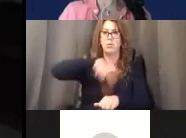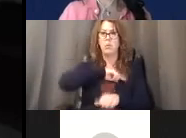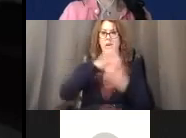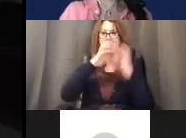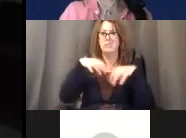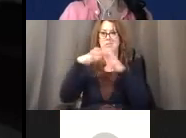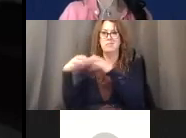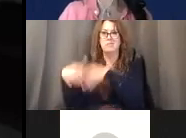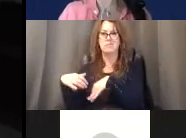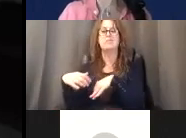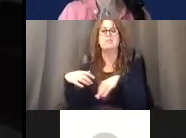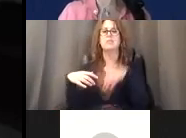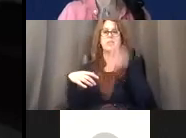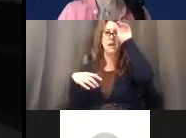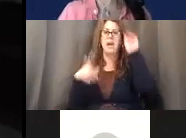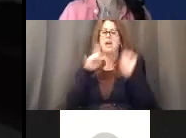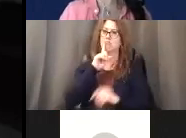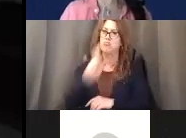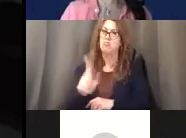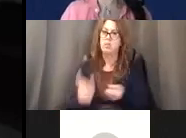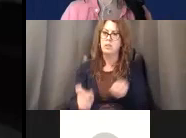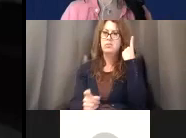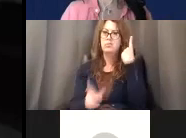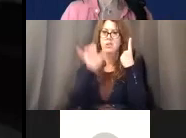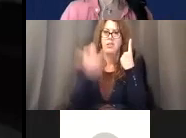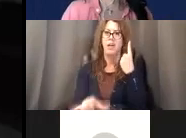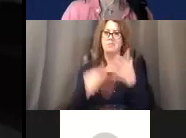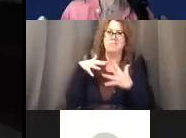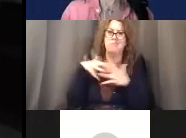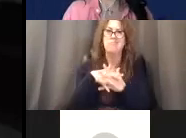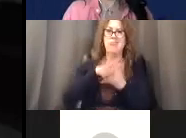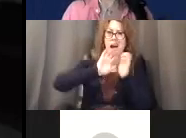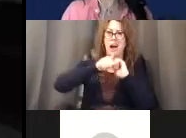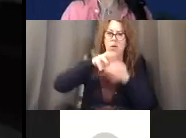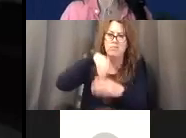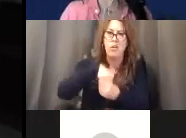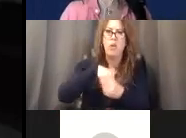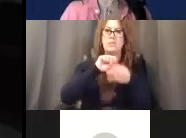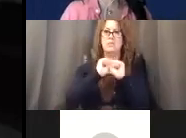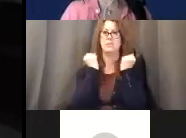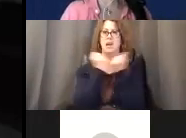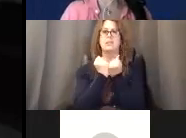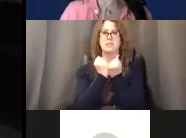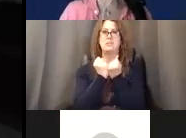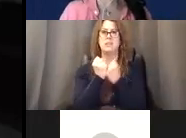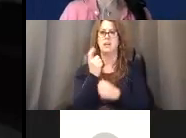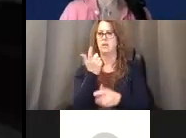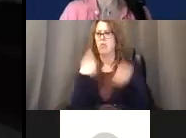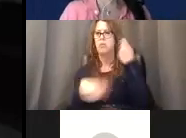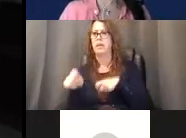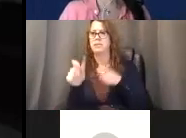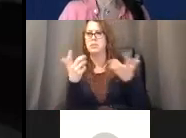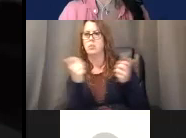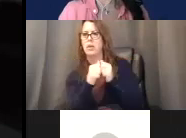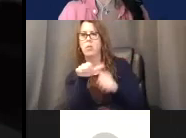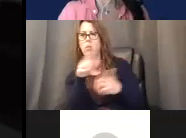like truly the intricate role it plays in our societal fabric, what do we replace it with? And so this is why we introduce this notion of